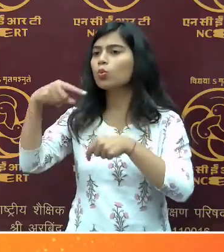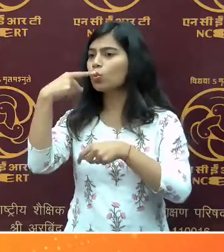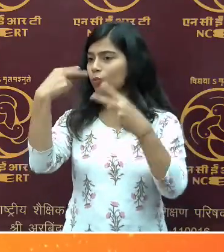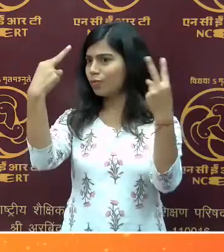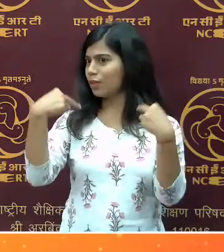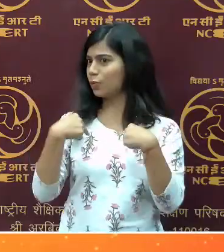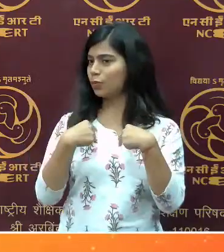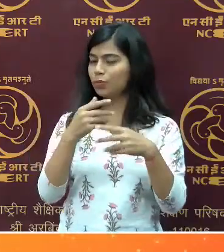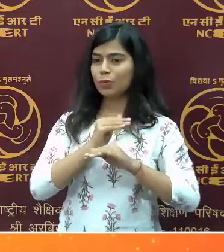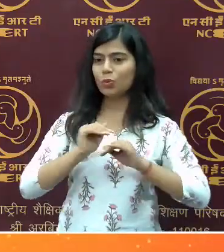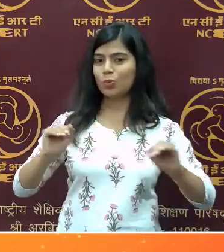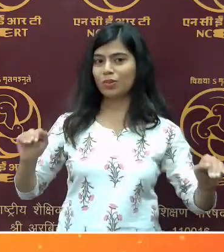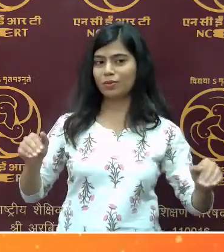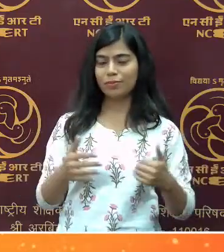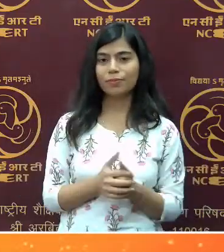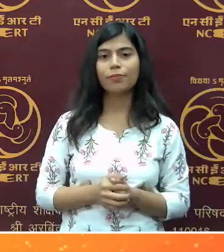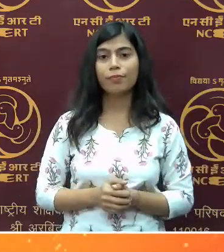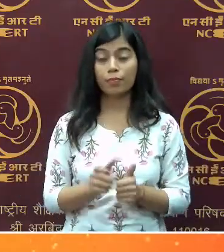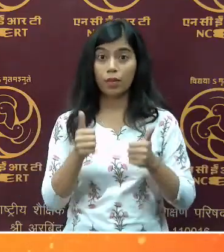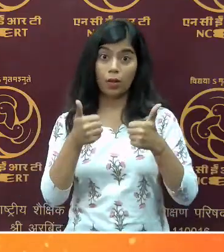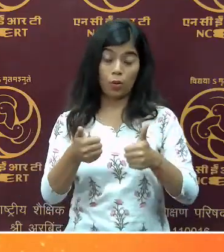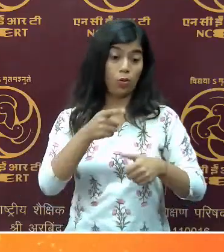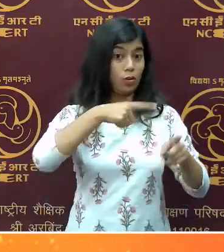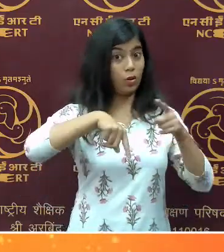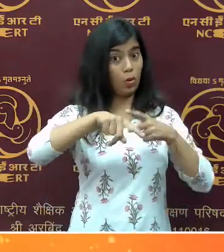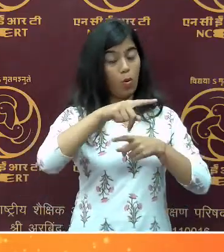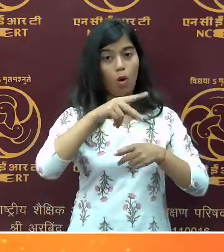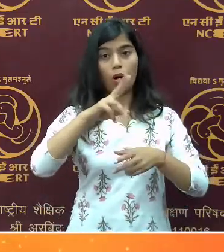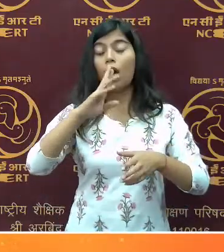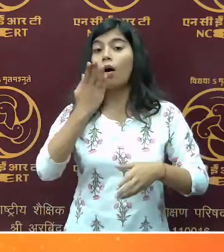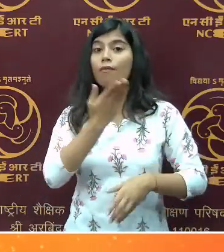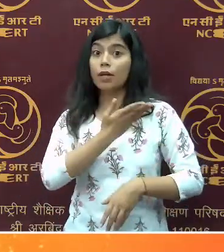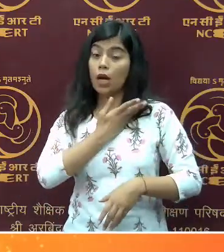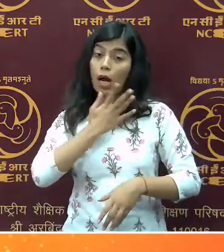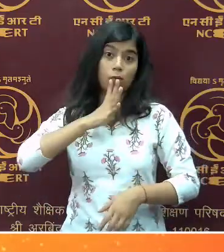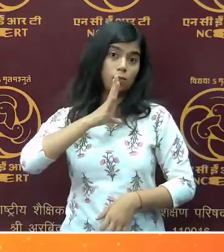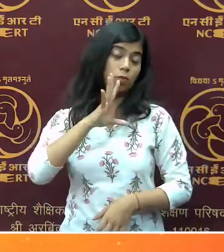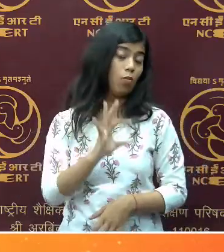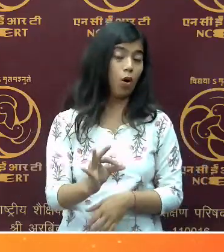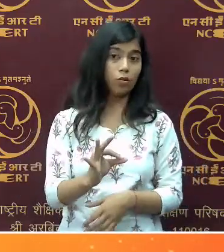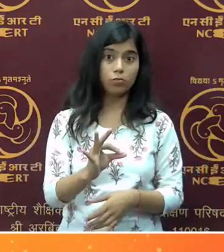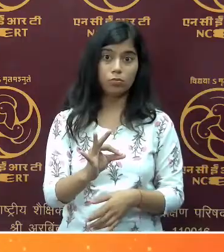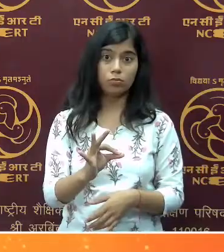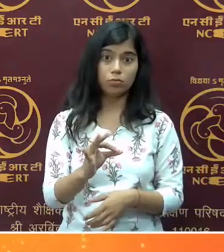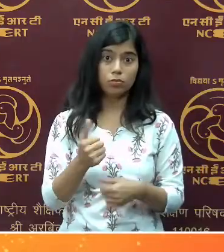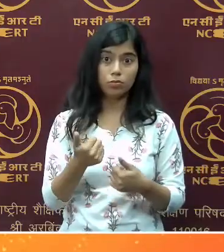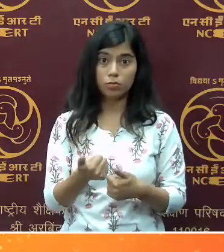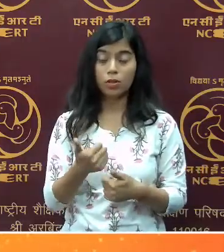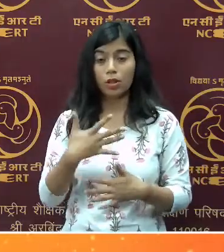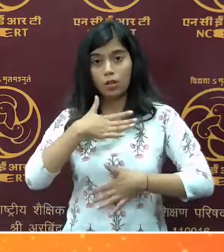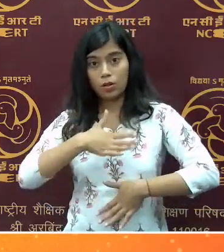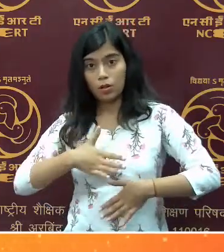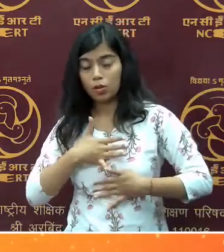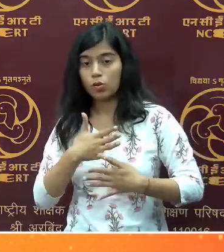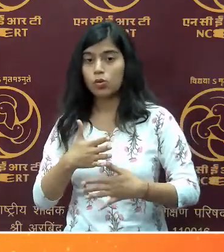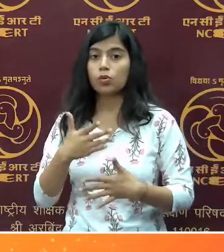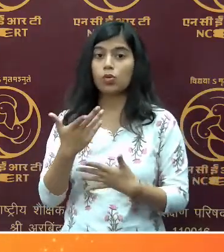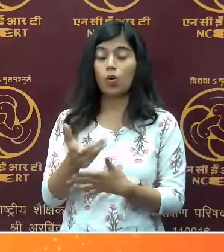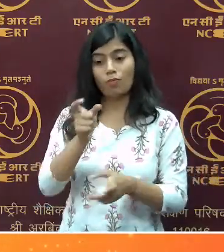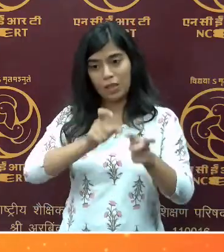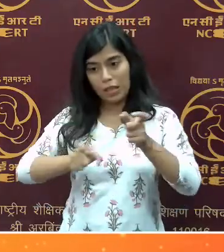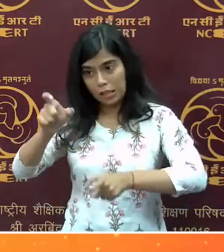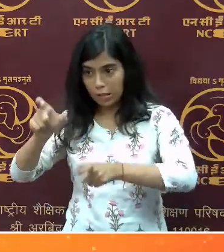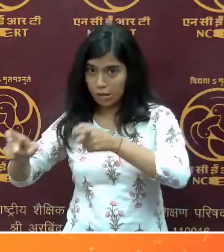rights are very important rights. They include human rights also. Fundamental rights can be enjoyed by the citizens